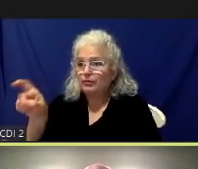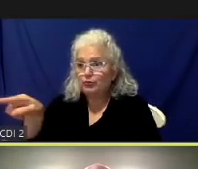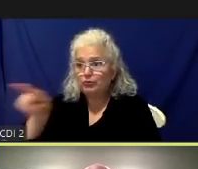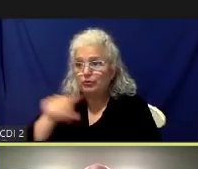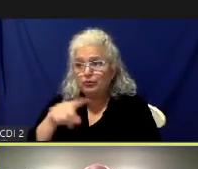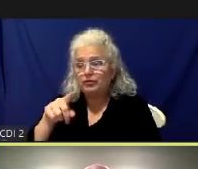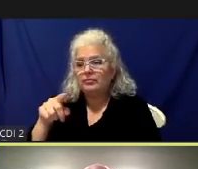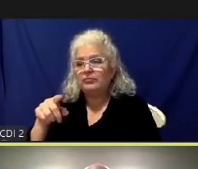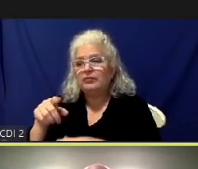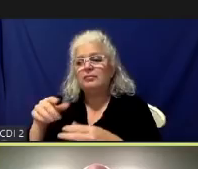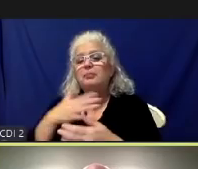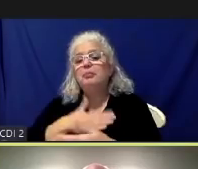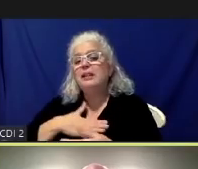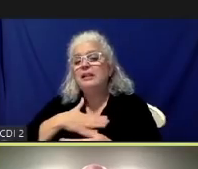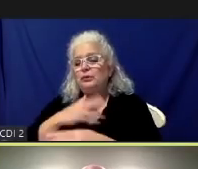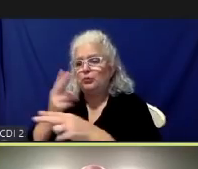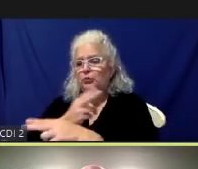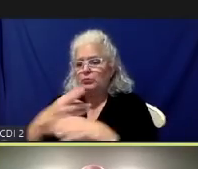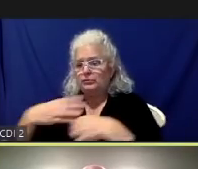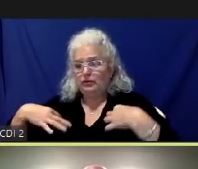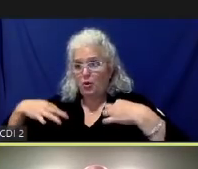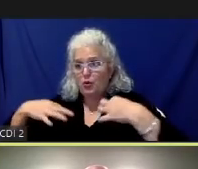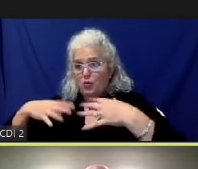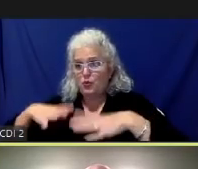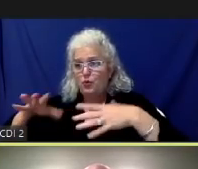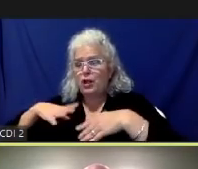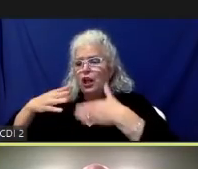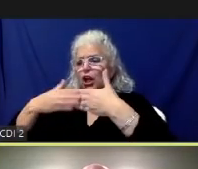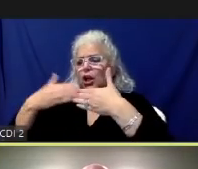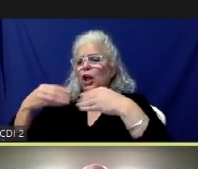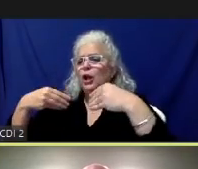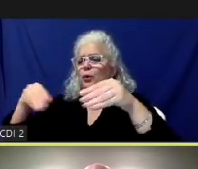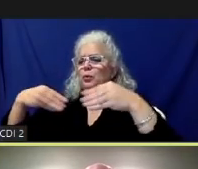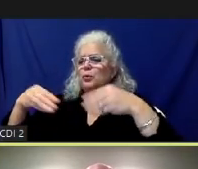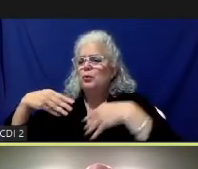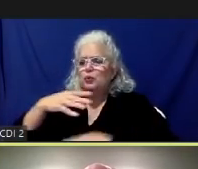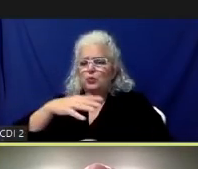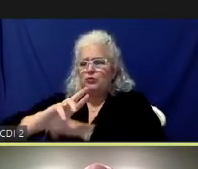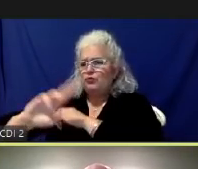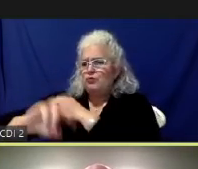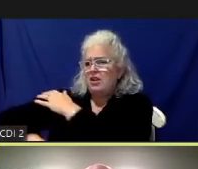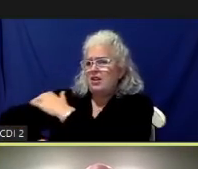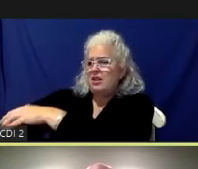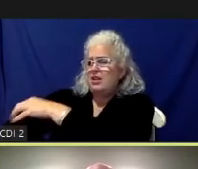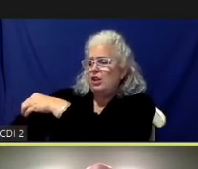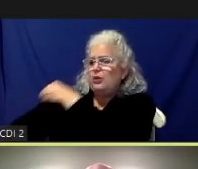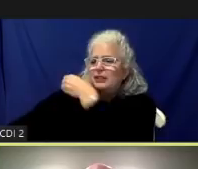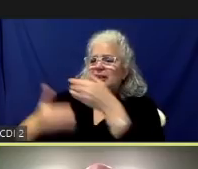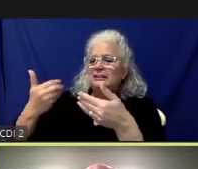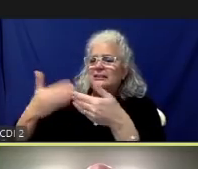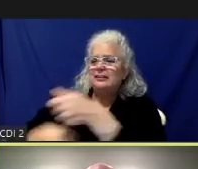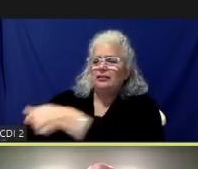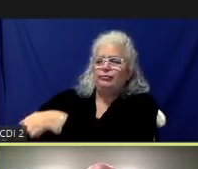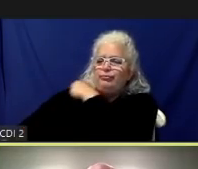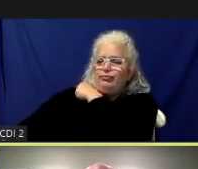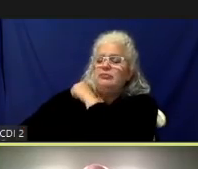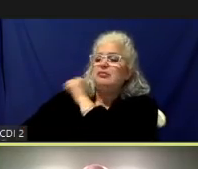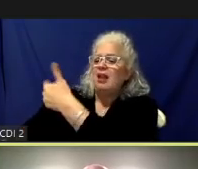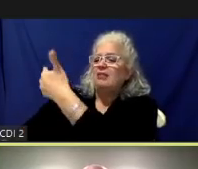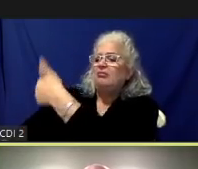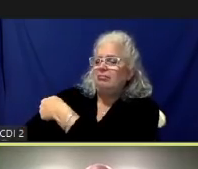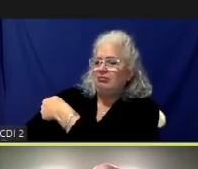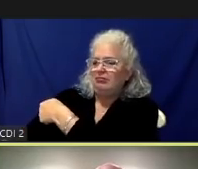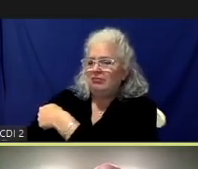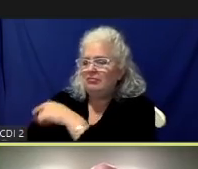receive the vaccination. From there, you'll proceed into a waiting room where we need to monitor your health for